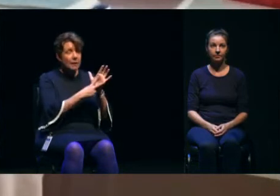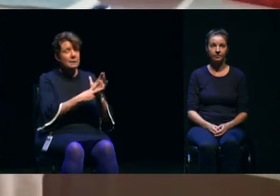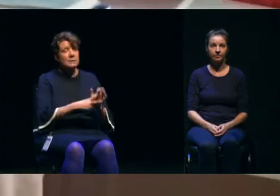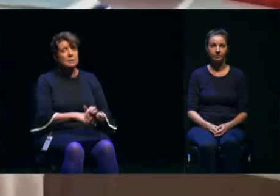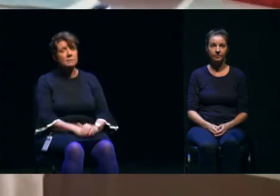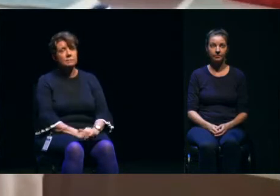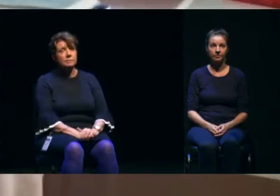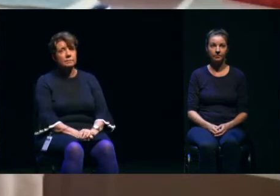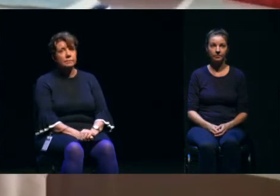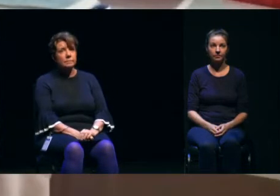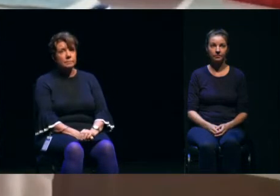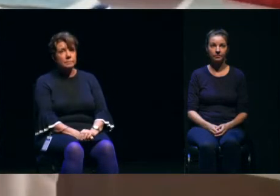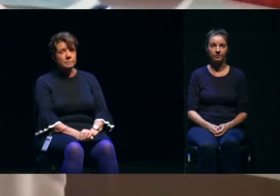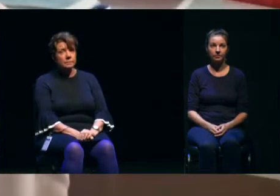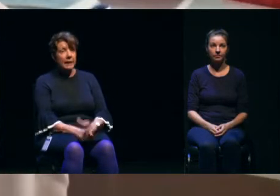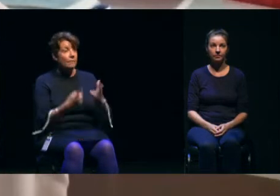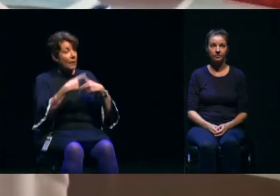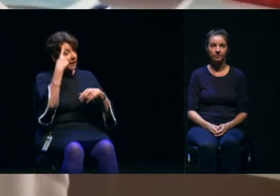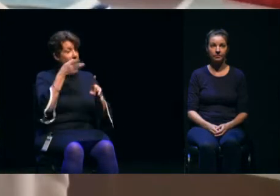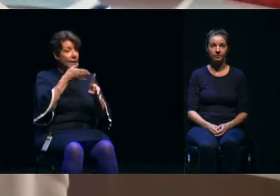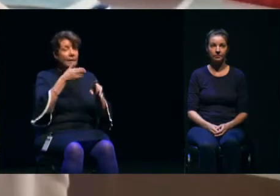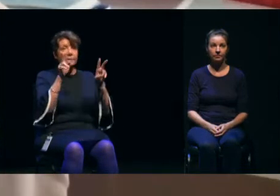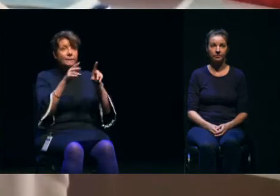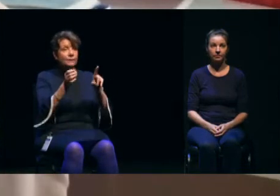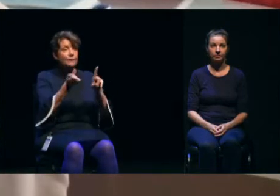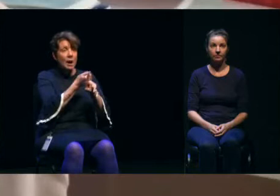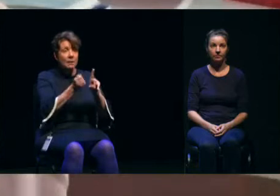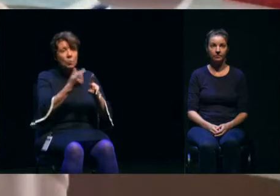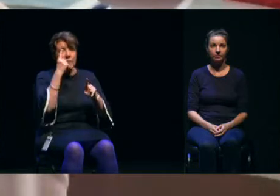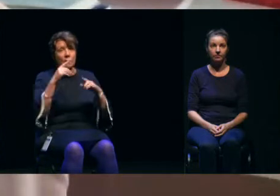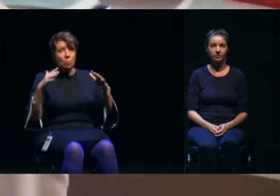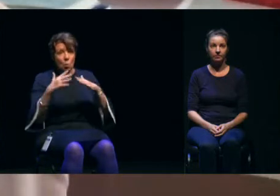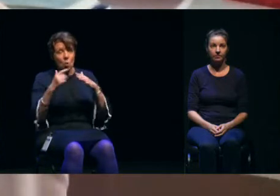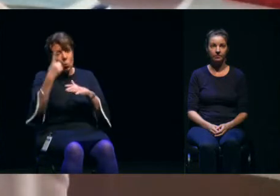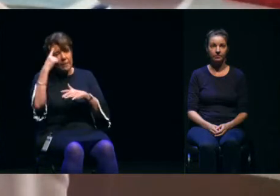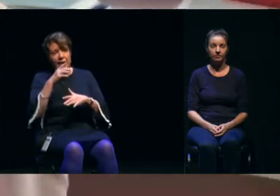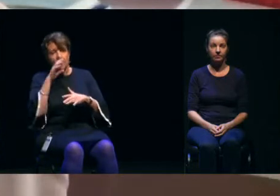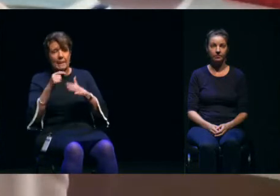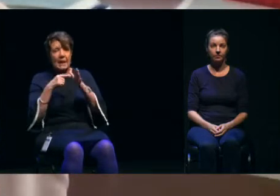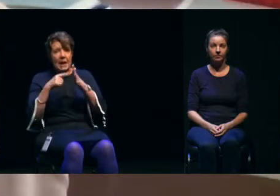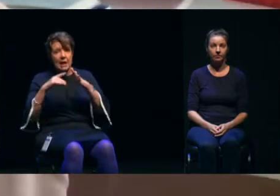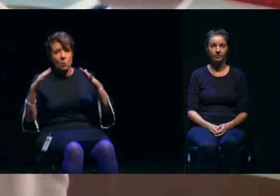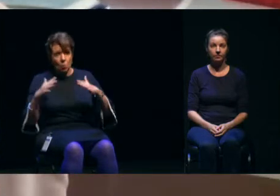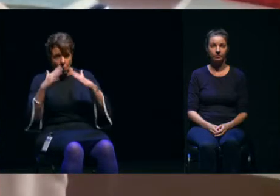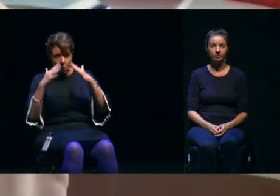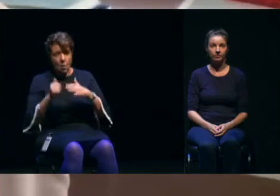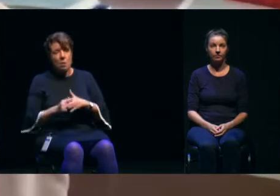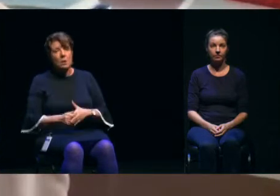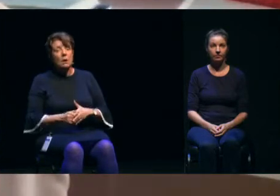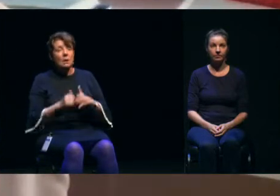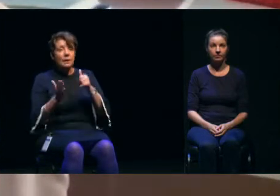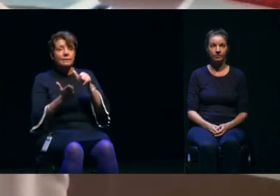know, when we think of violence, we think of war and we think of men at war. The first